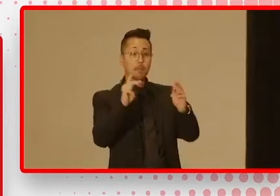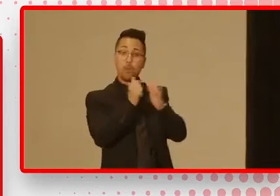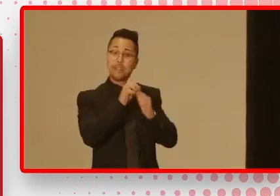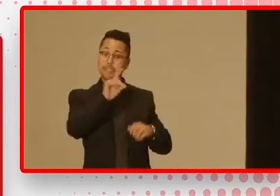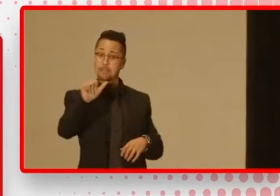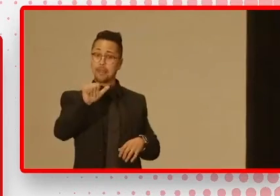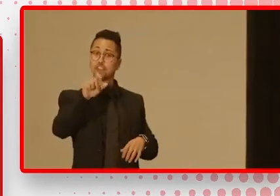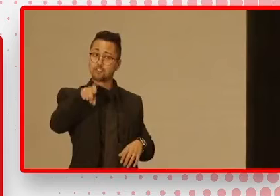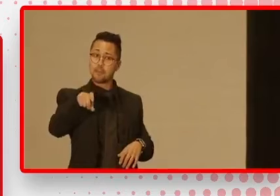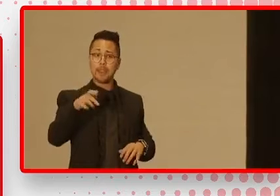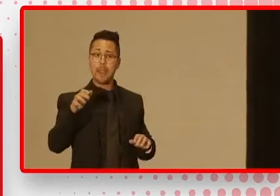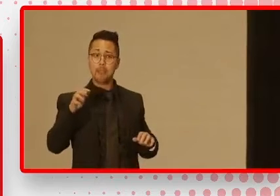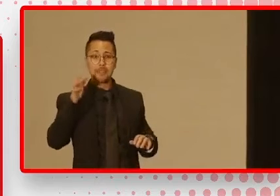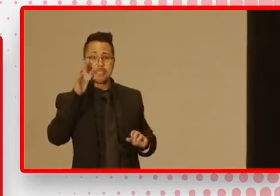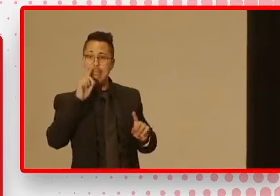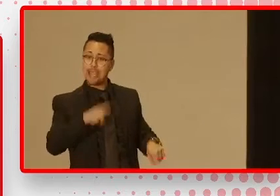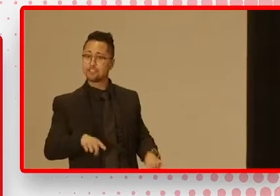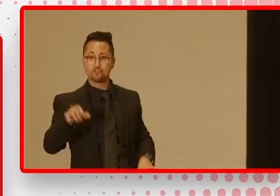anybody else.